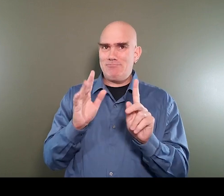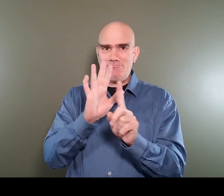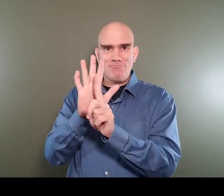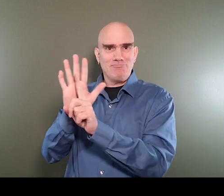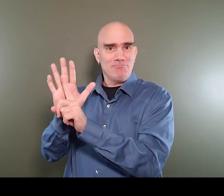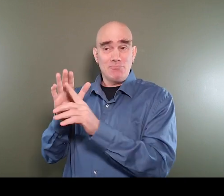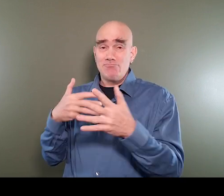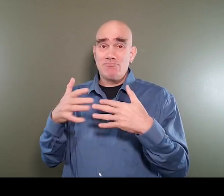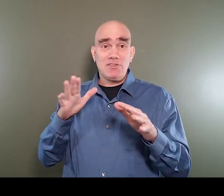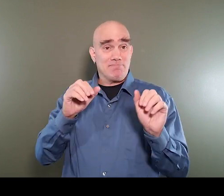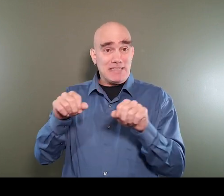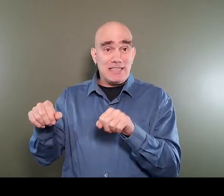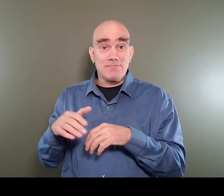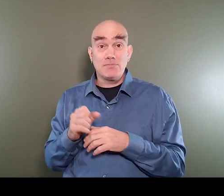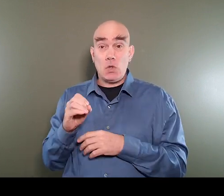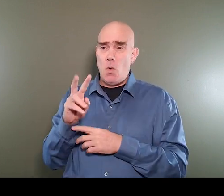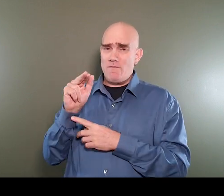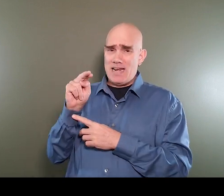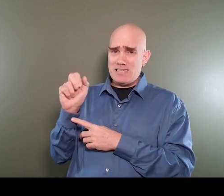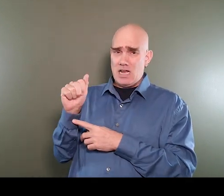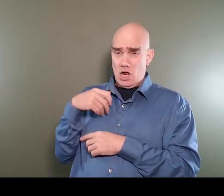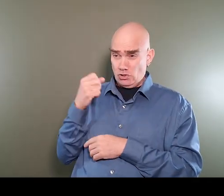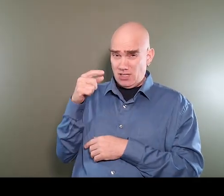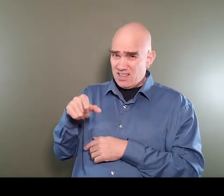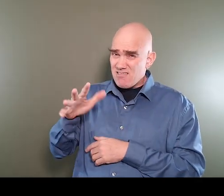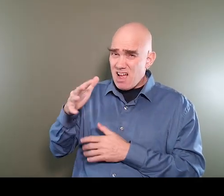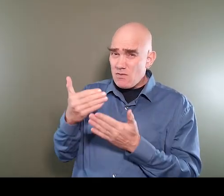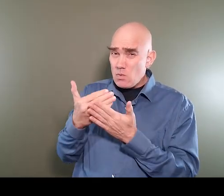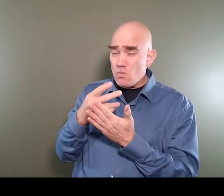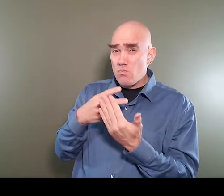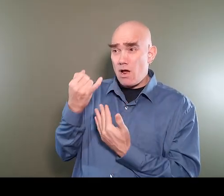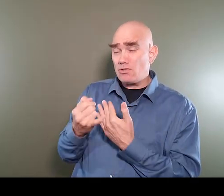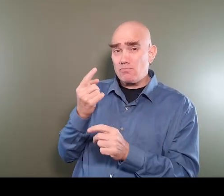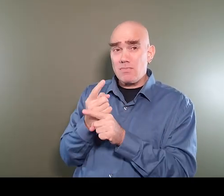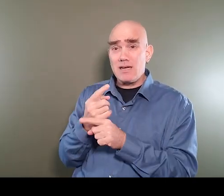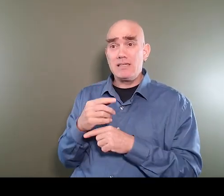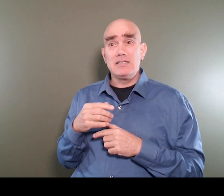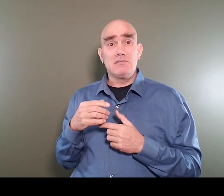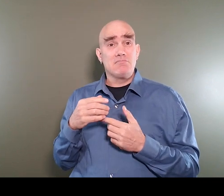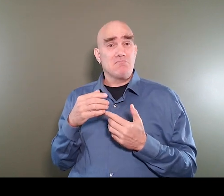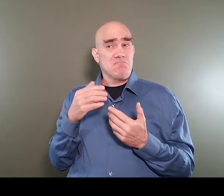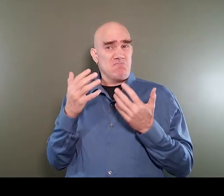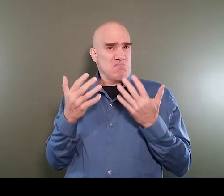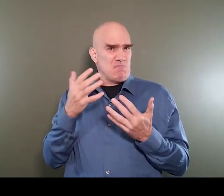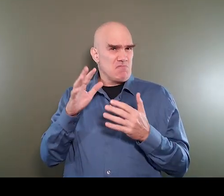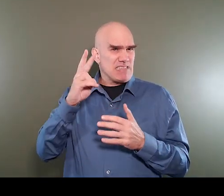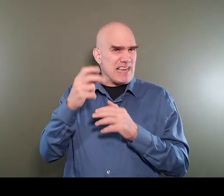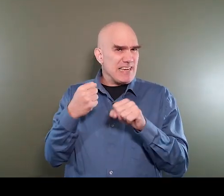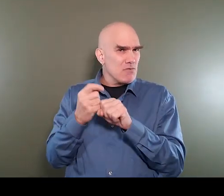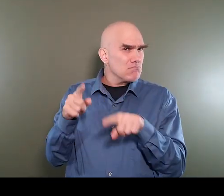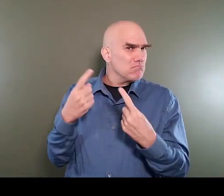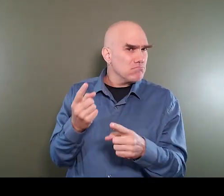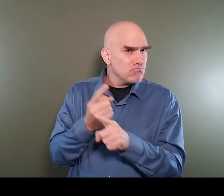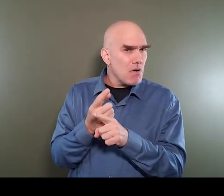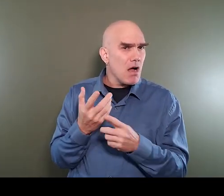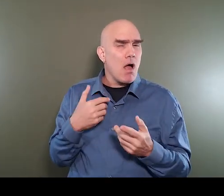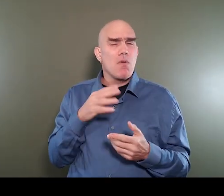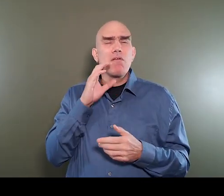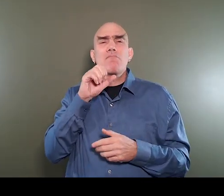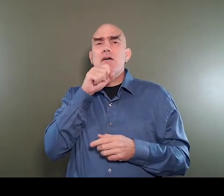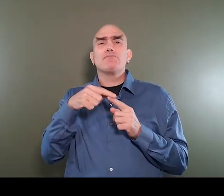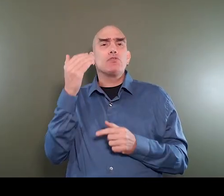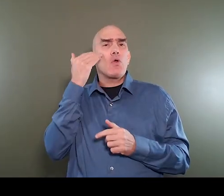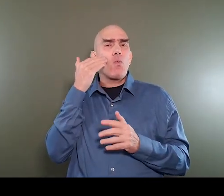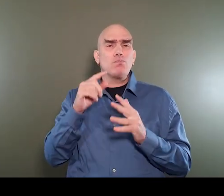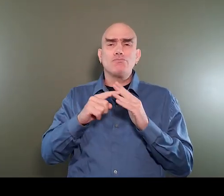people, regardless of ability. So Vanessa, I understand this is a relatively new project. You're in maybe your second year or